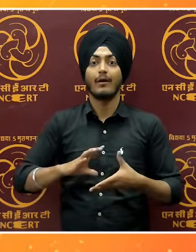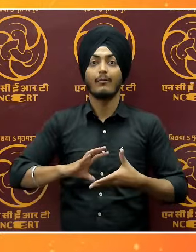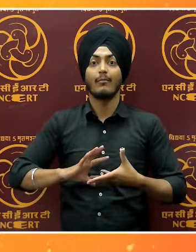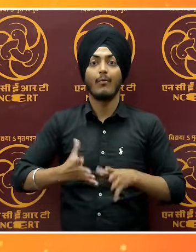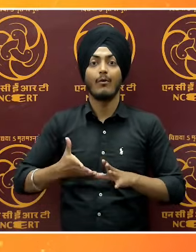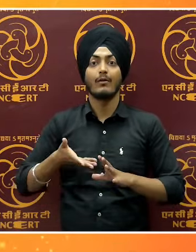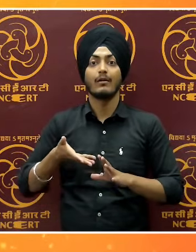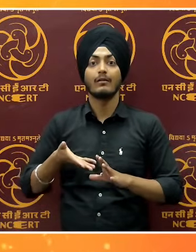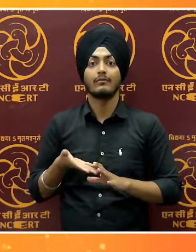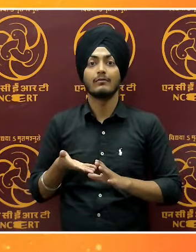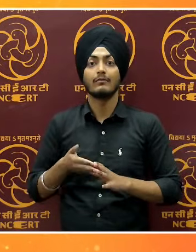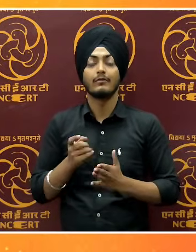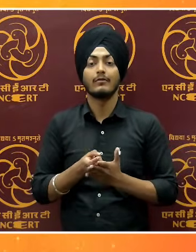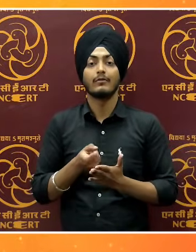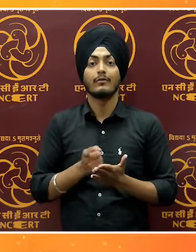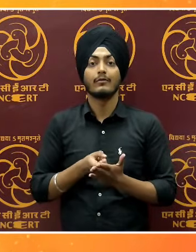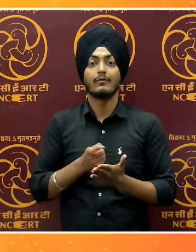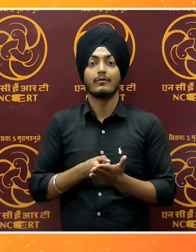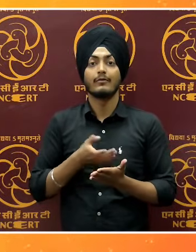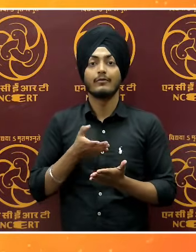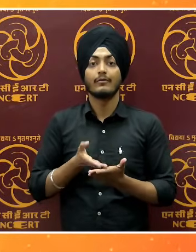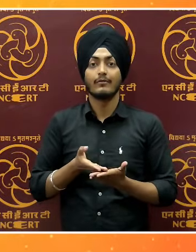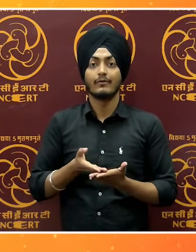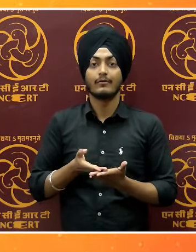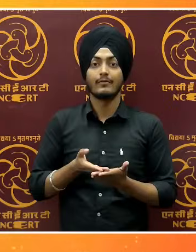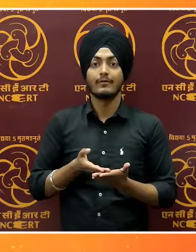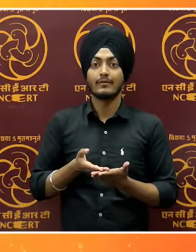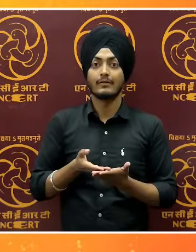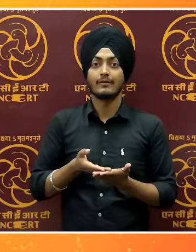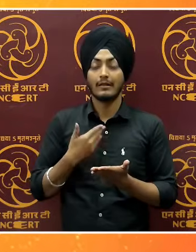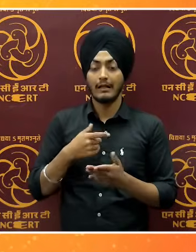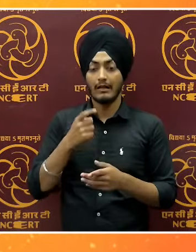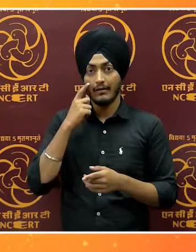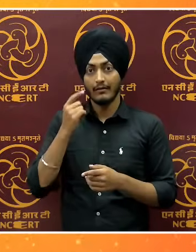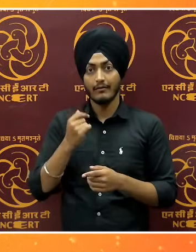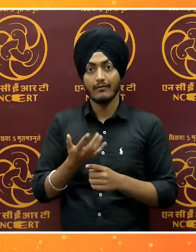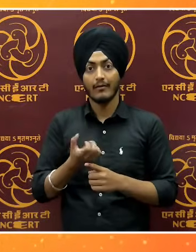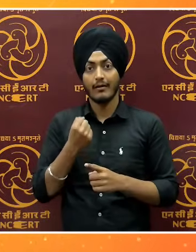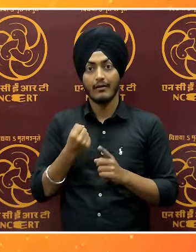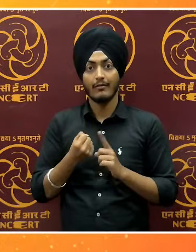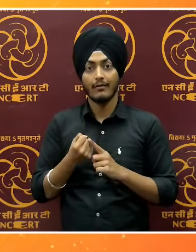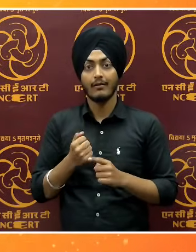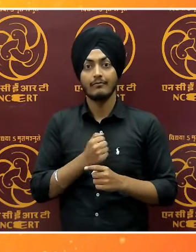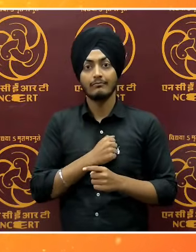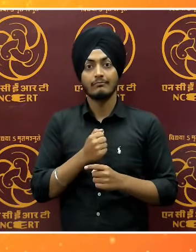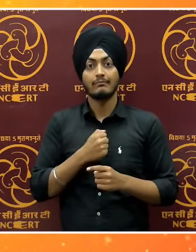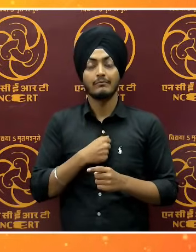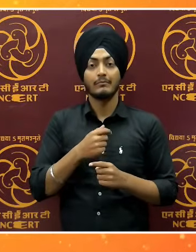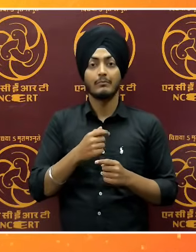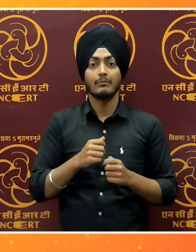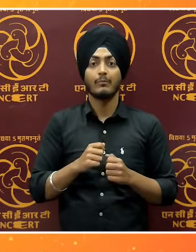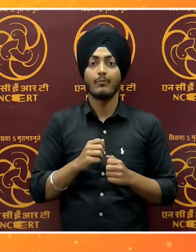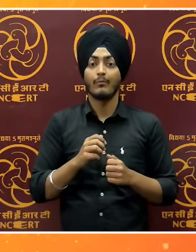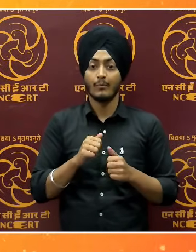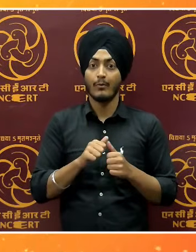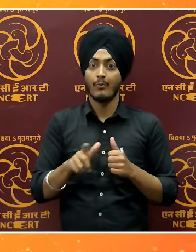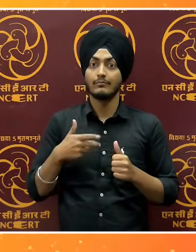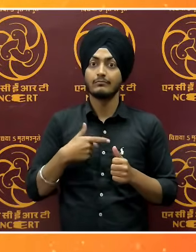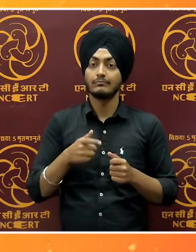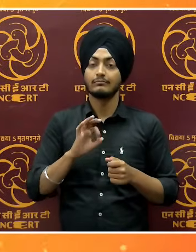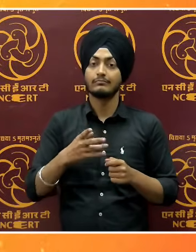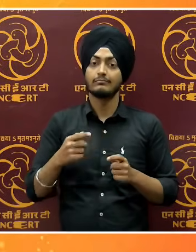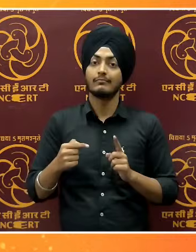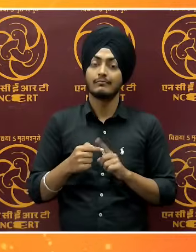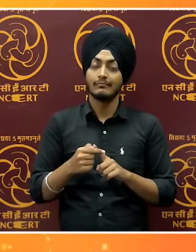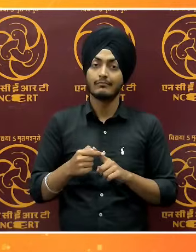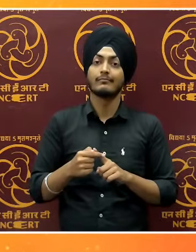Fleming's left hand rule is used in motors. Find out the motion of the conductor. So that